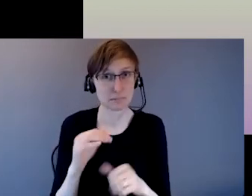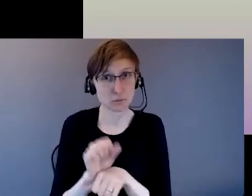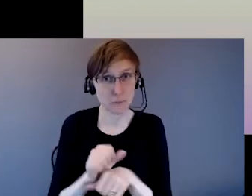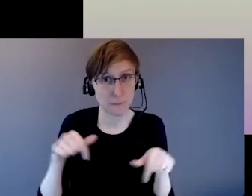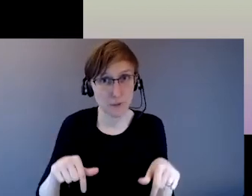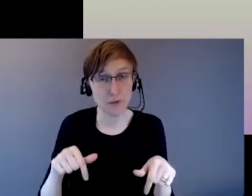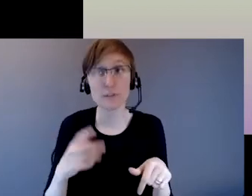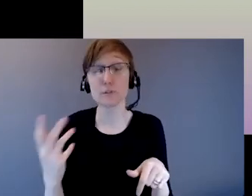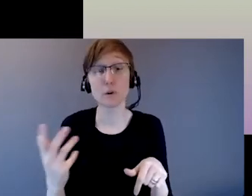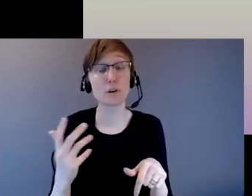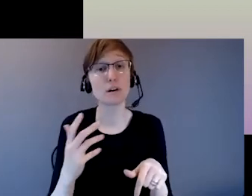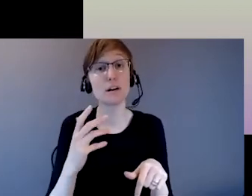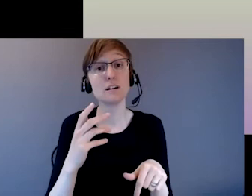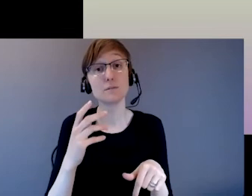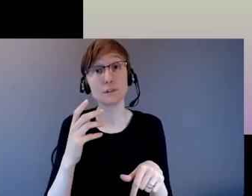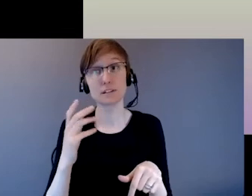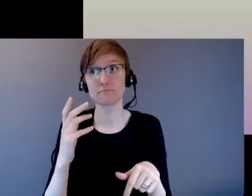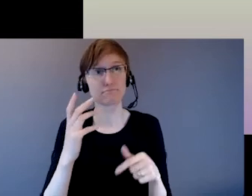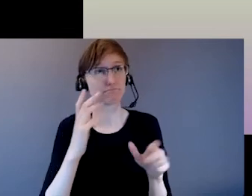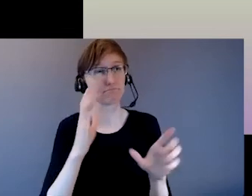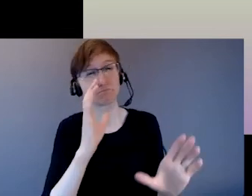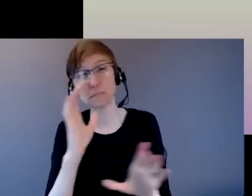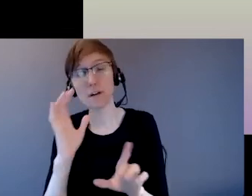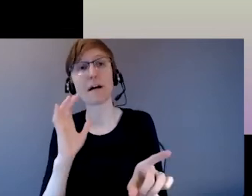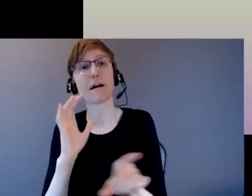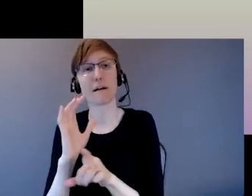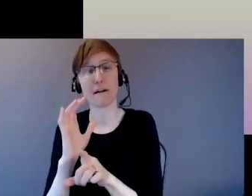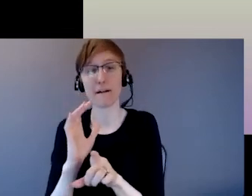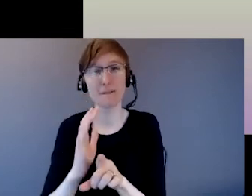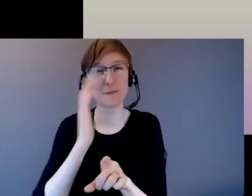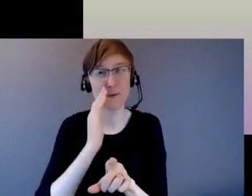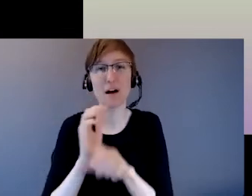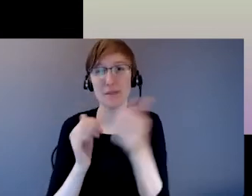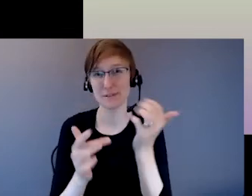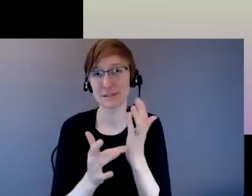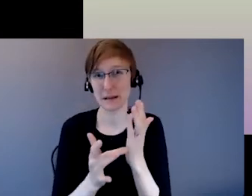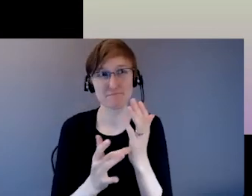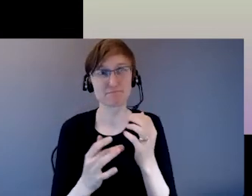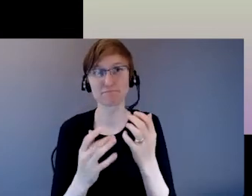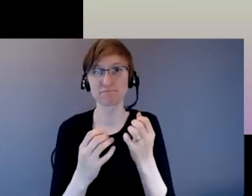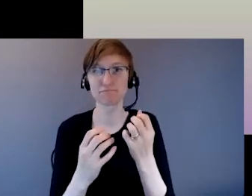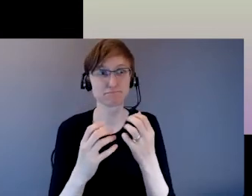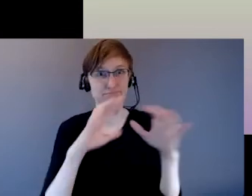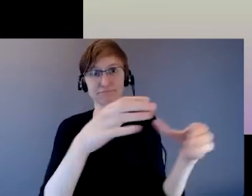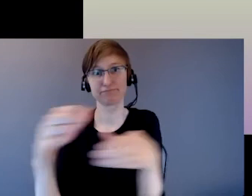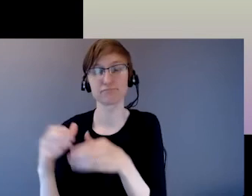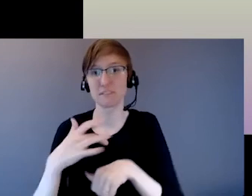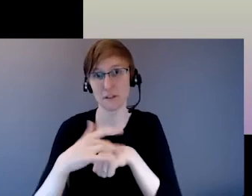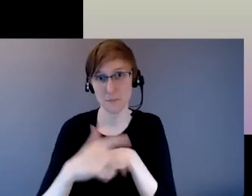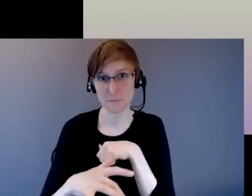easy to create an opportunity to share those talented people. So what became how to attract